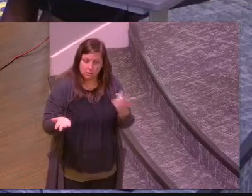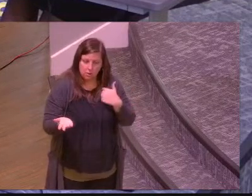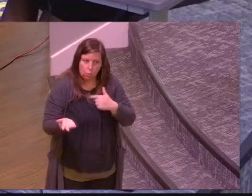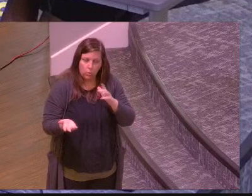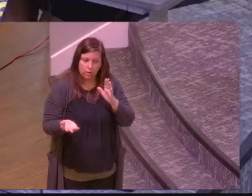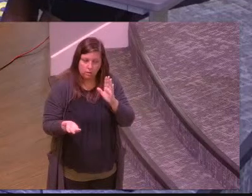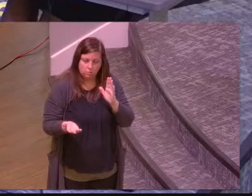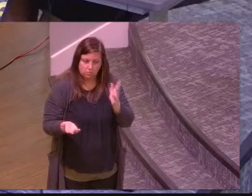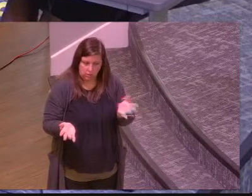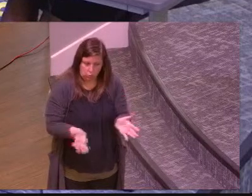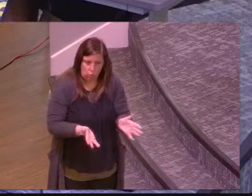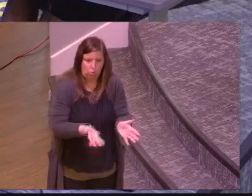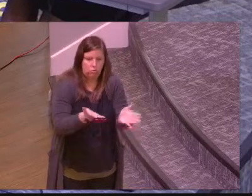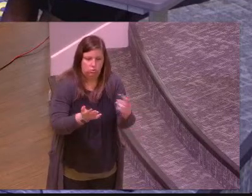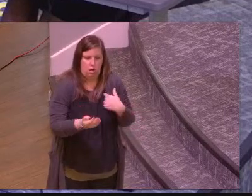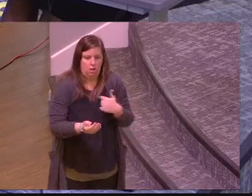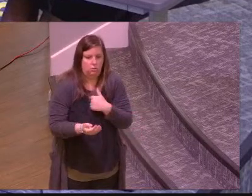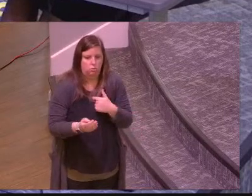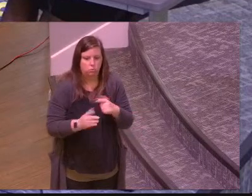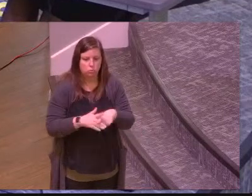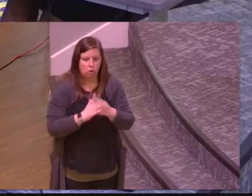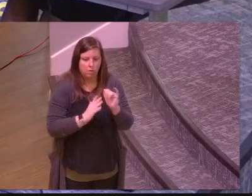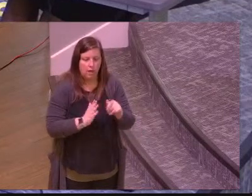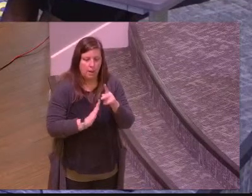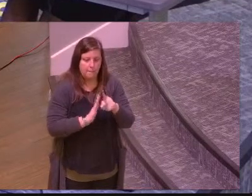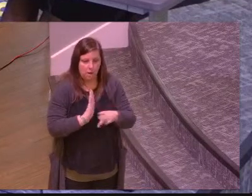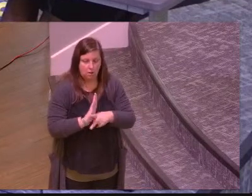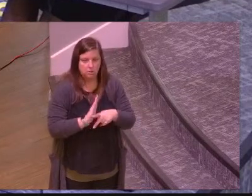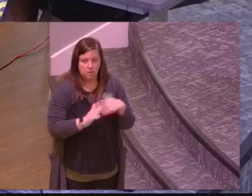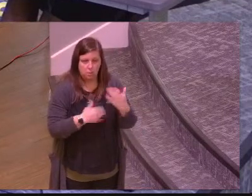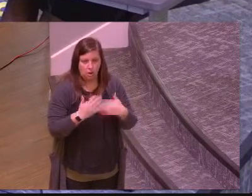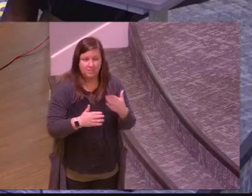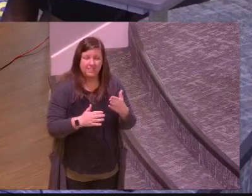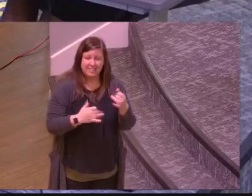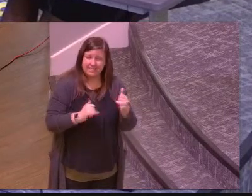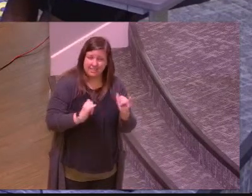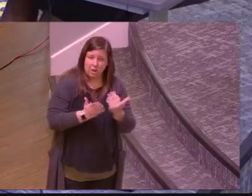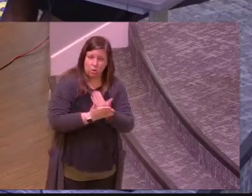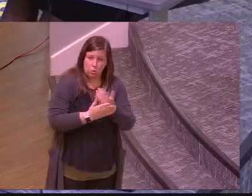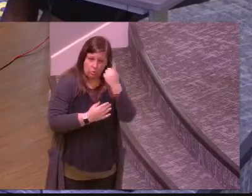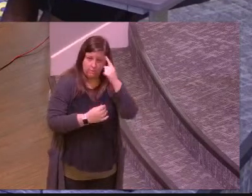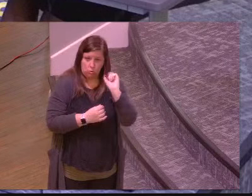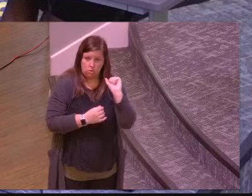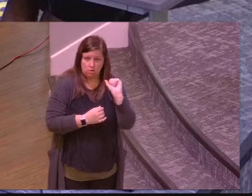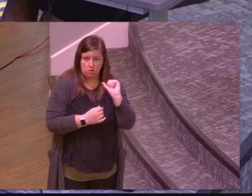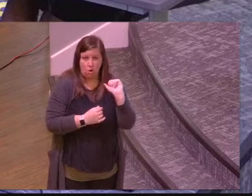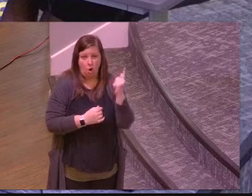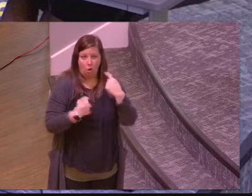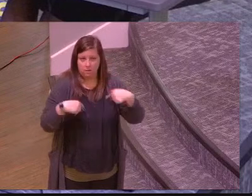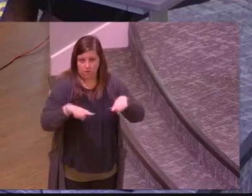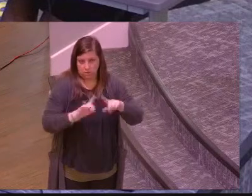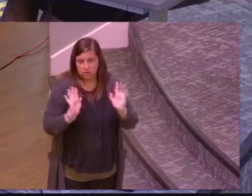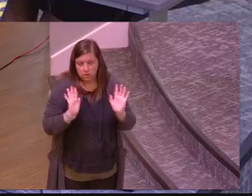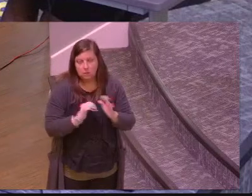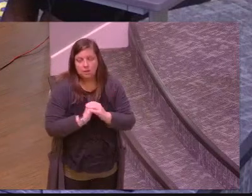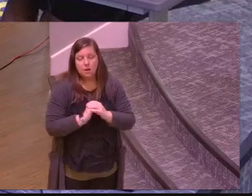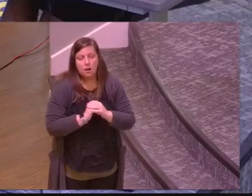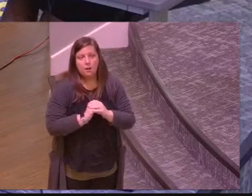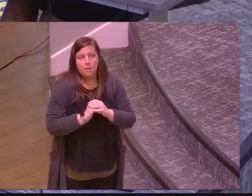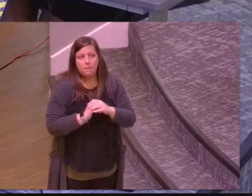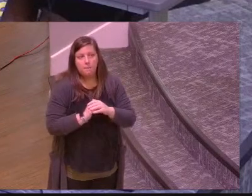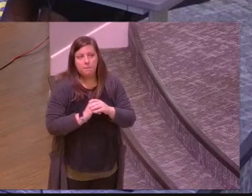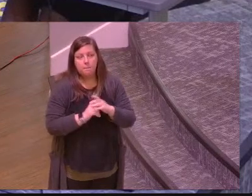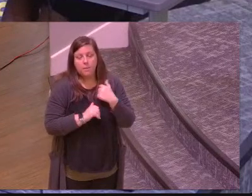that policy process. And it's still new for all of us, but yeah, we would invite those board members